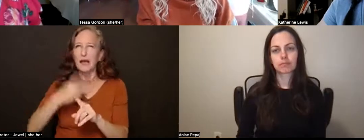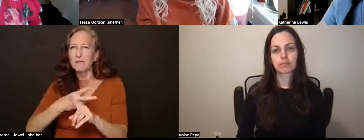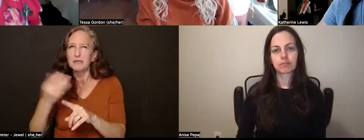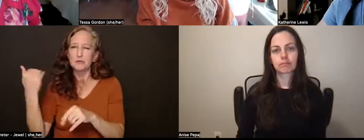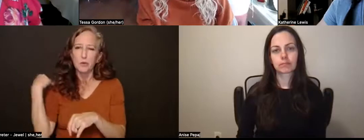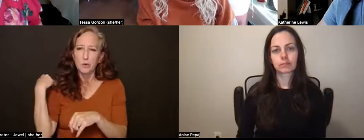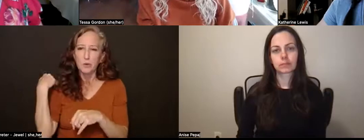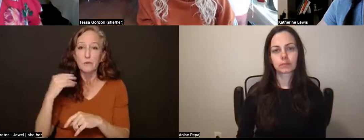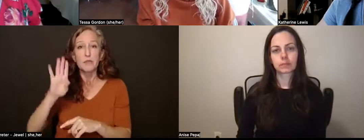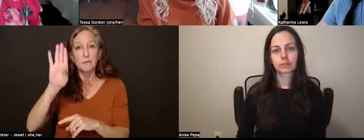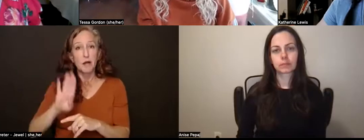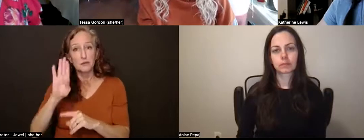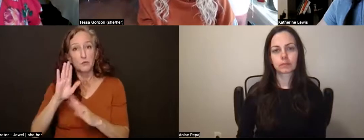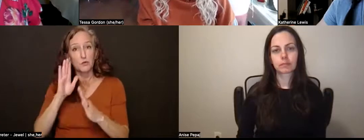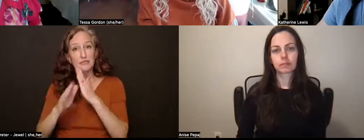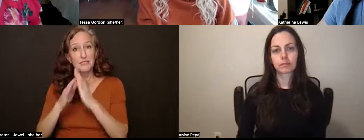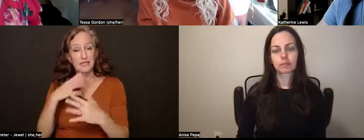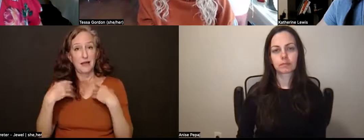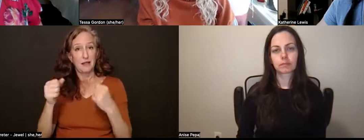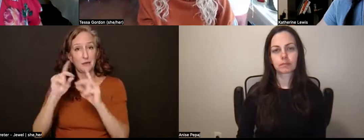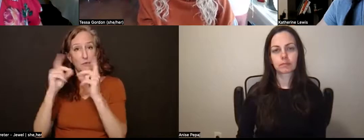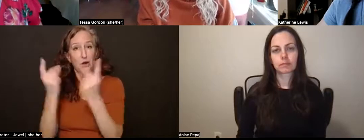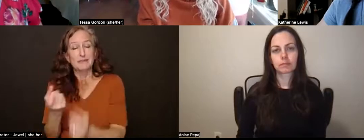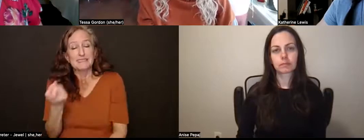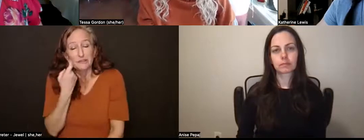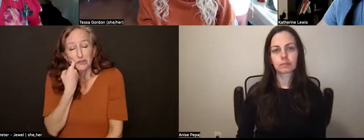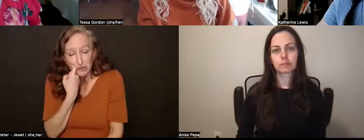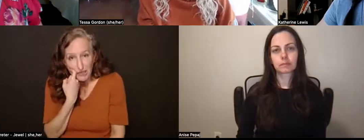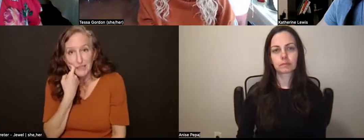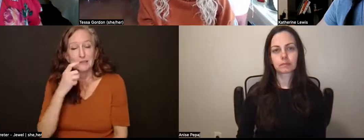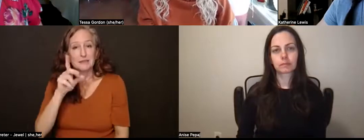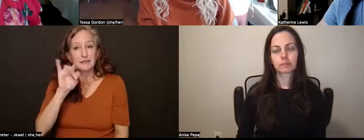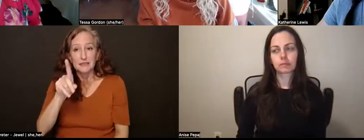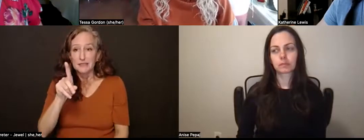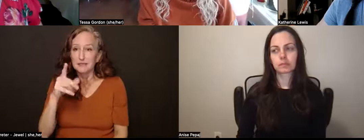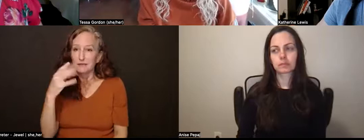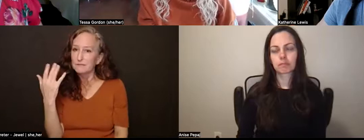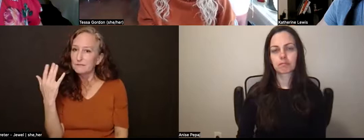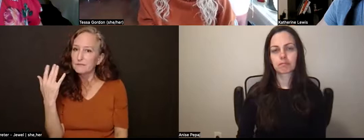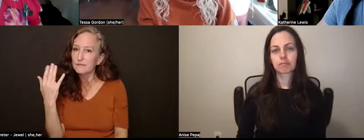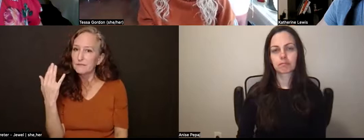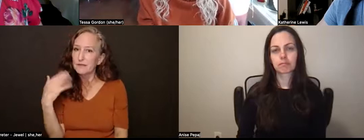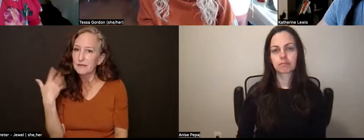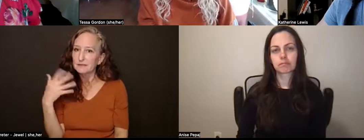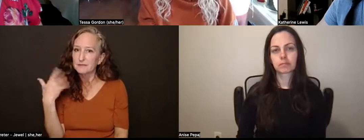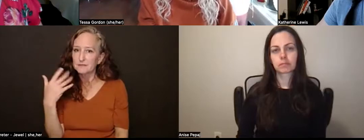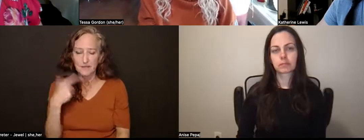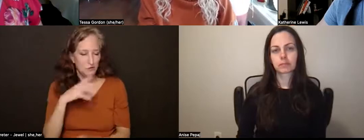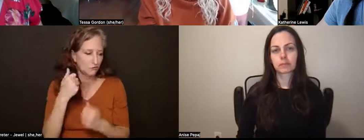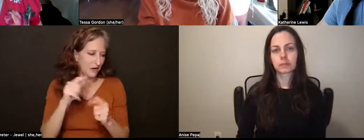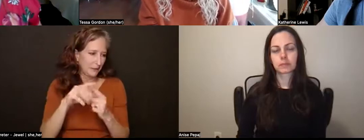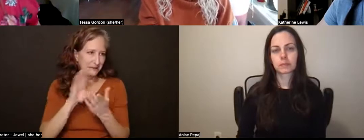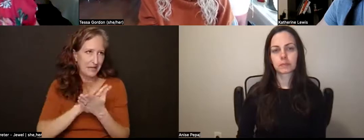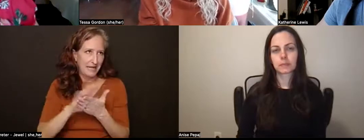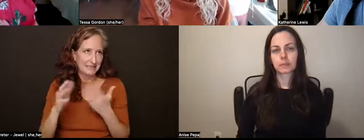the Baltimore City Health Department just did a very, I'm going to be nice here, a